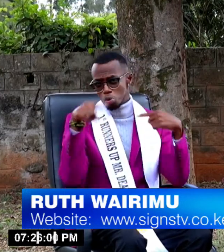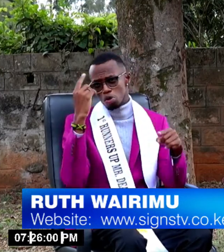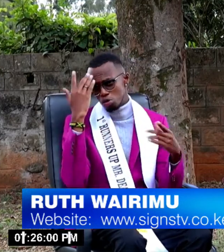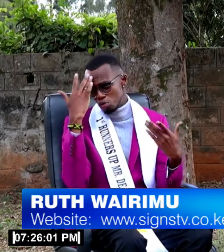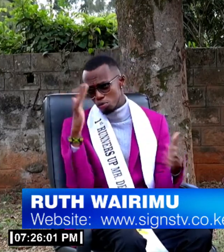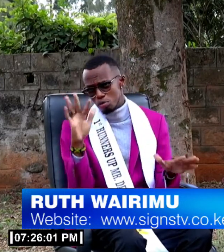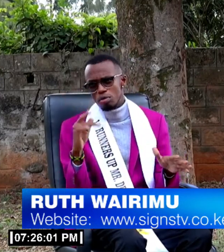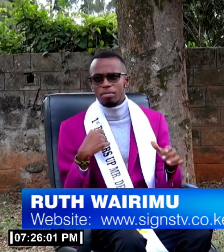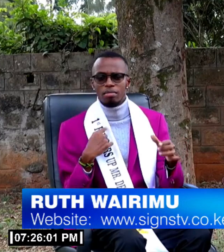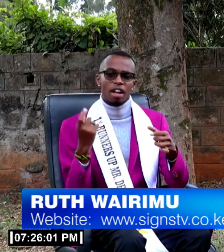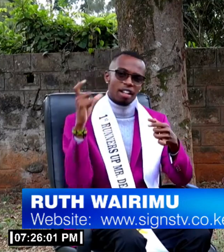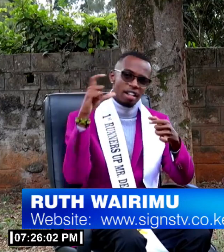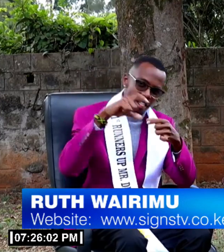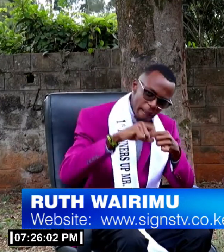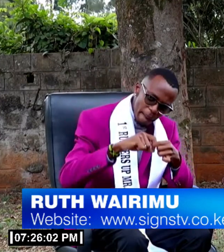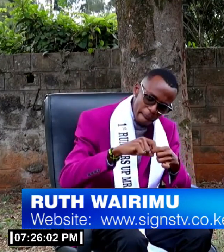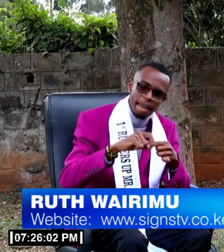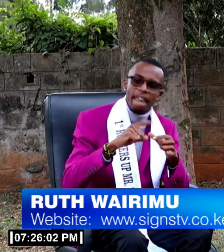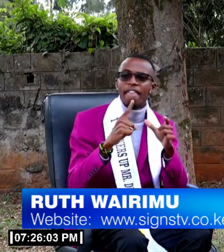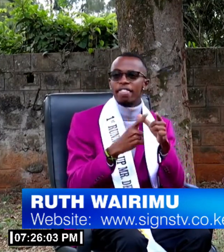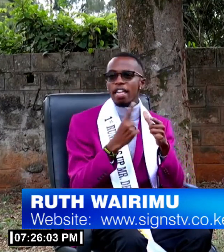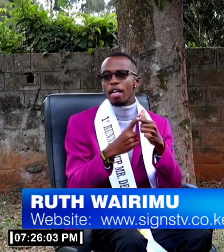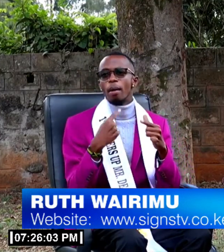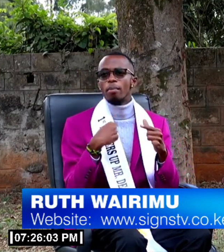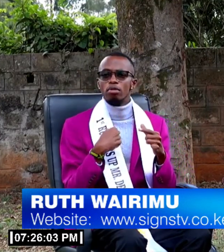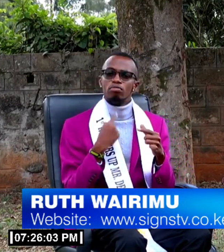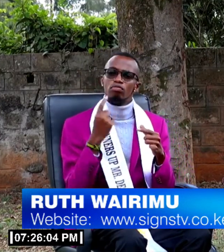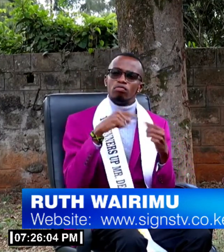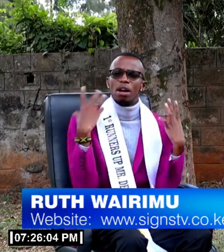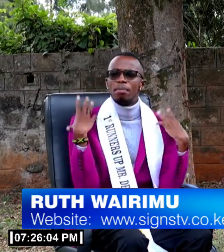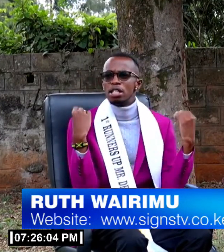I tried, but I didn't win. I